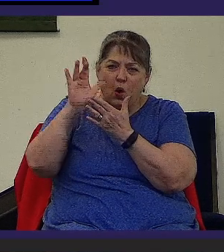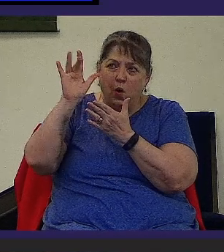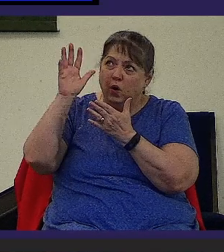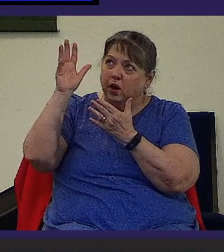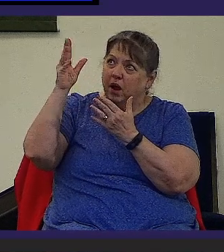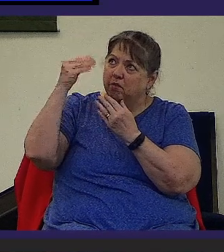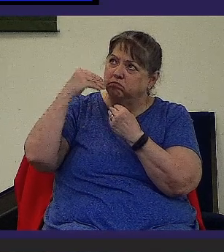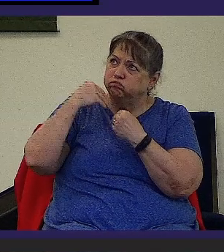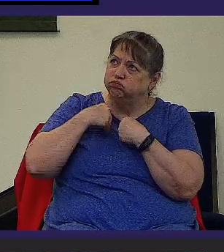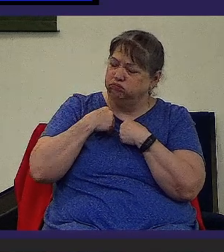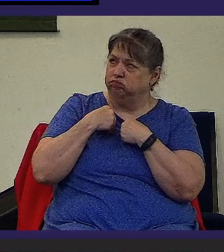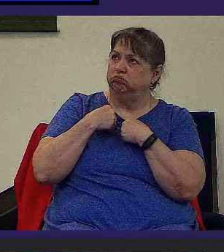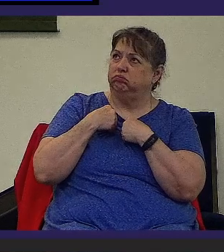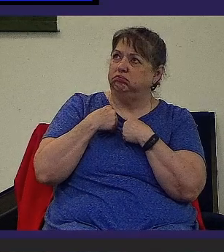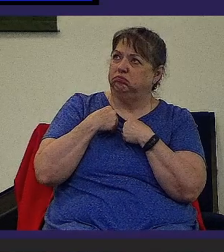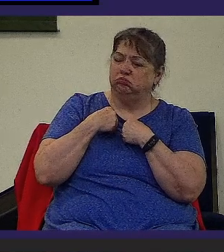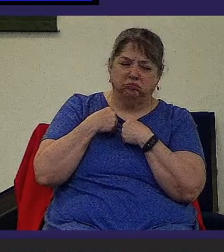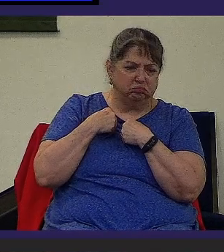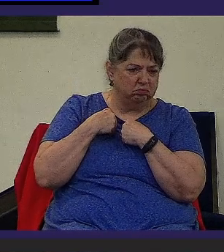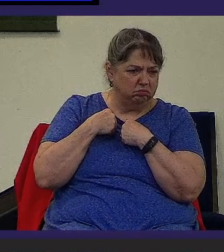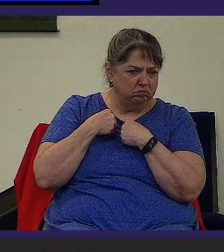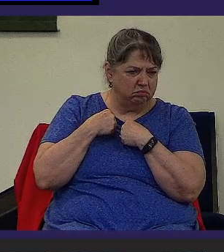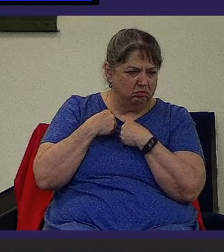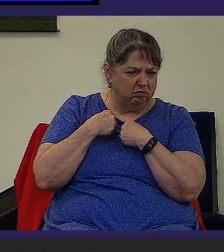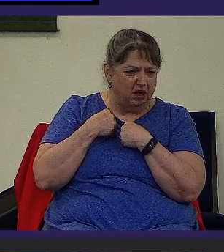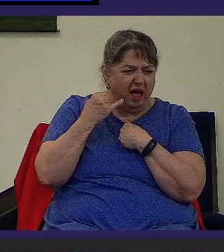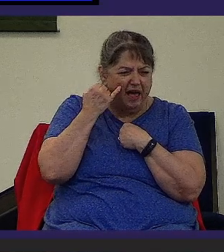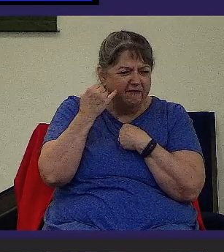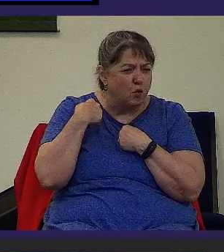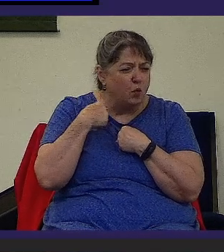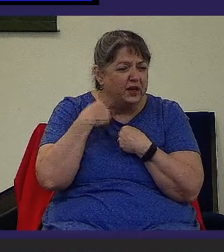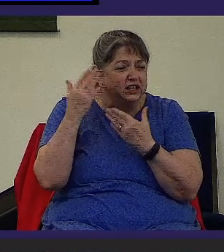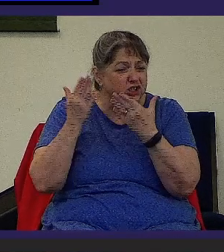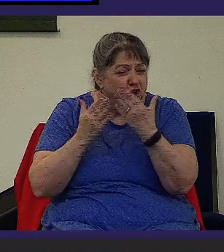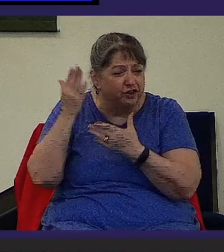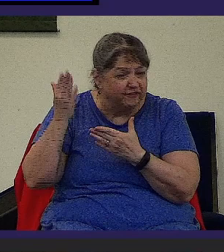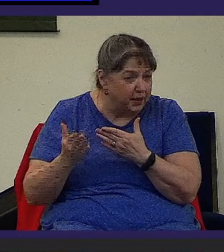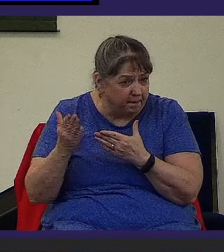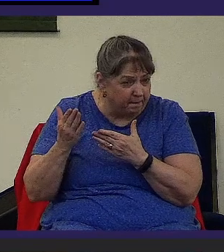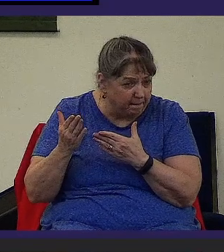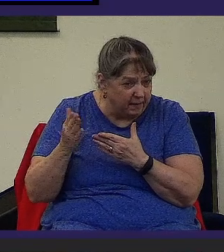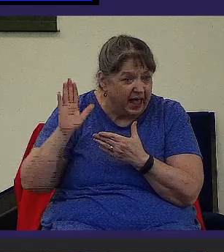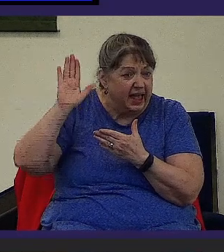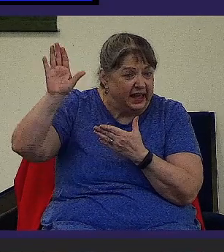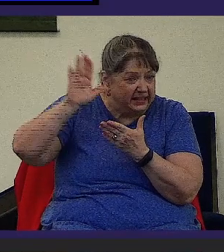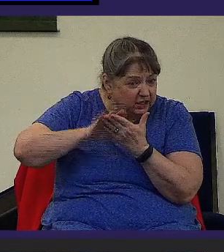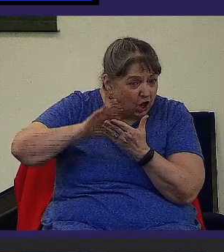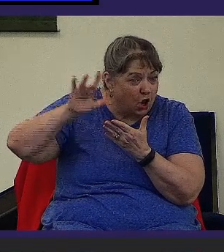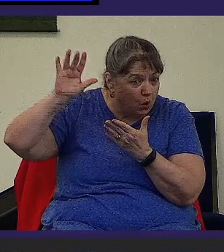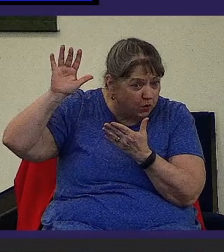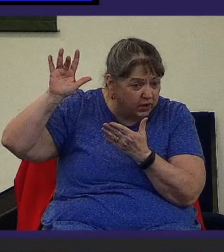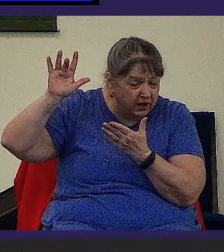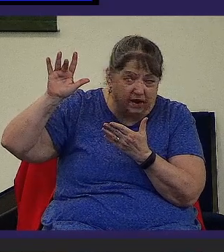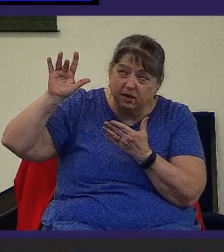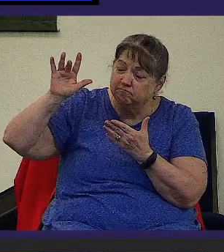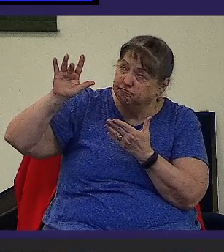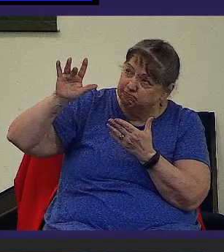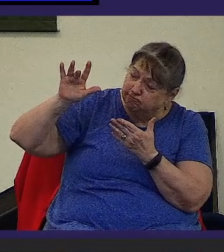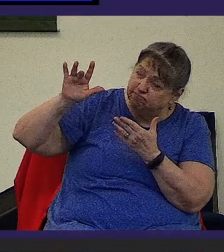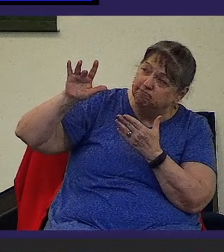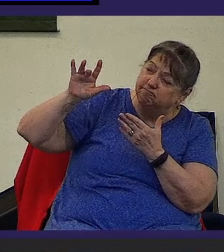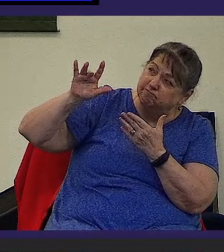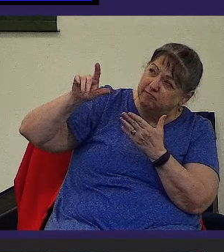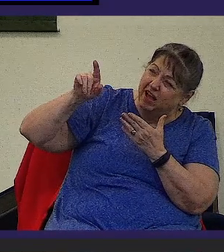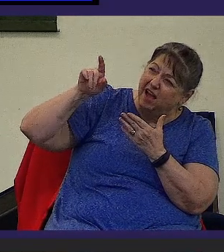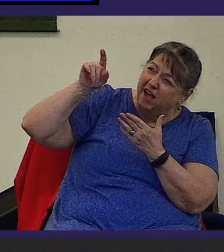when we do what we do for his glory and because of him he begins to now he's invited to be an integral